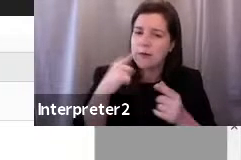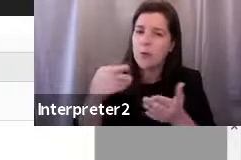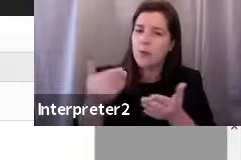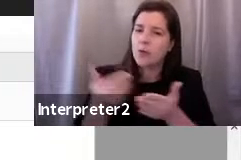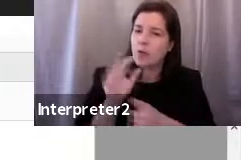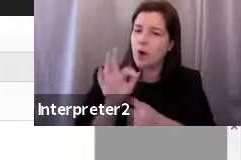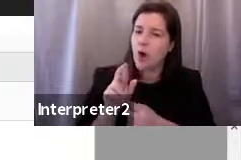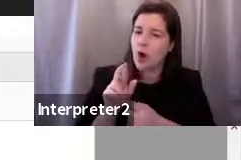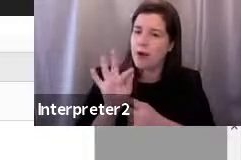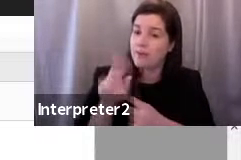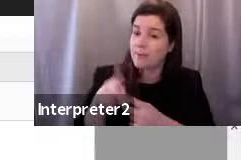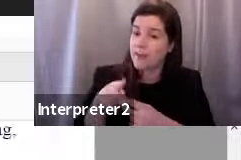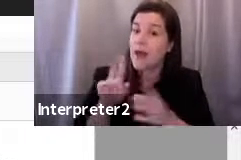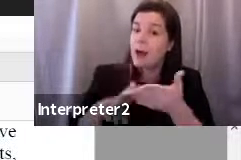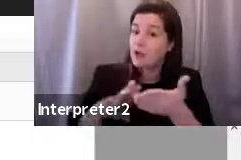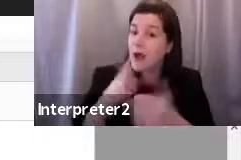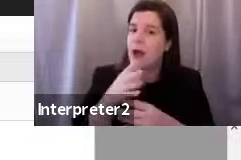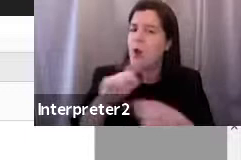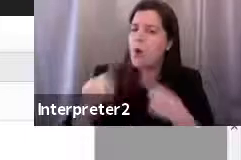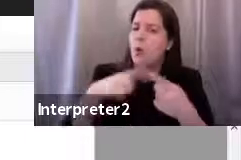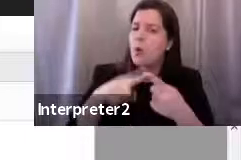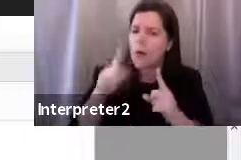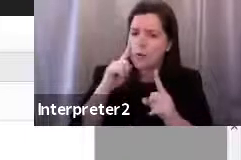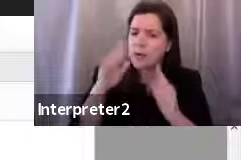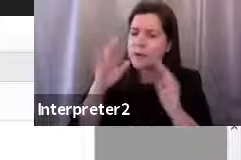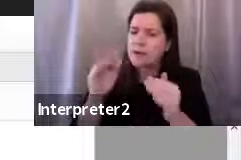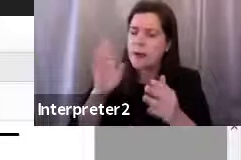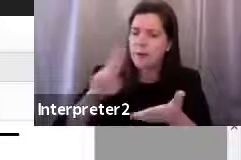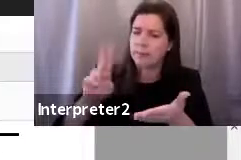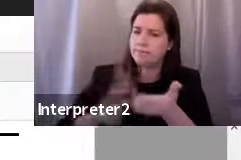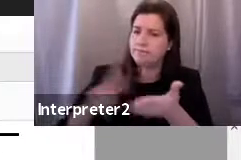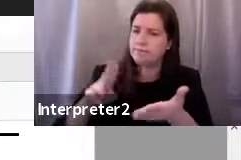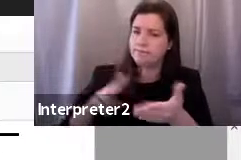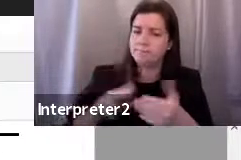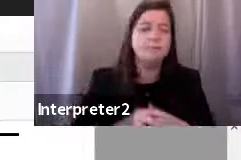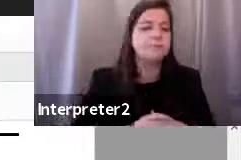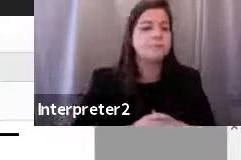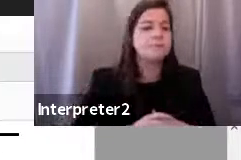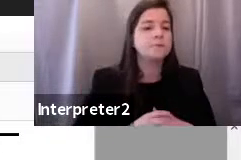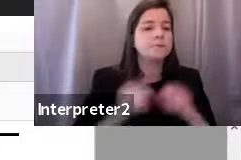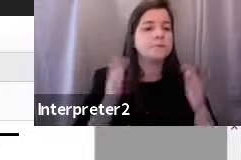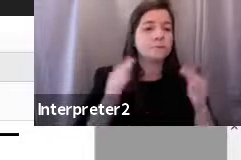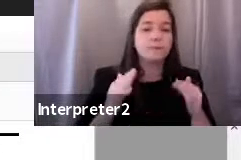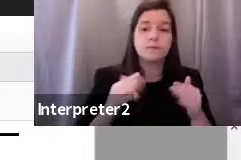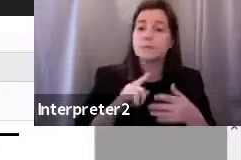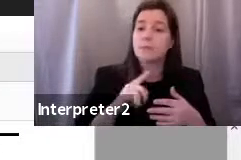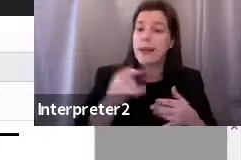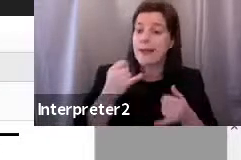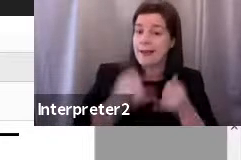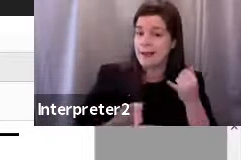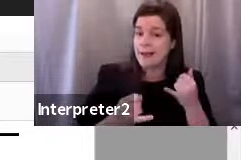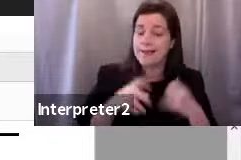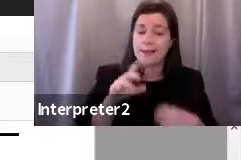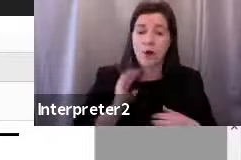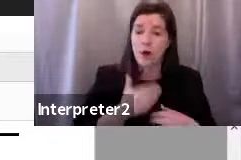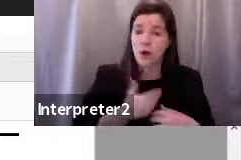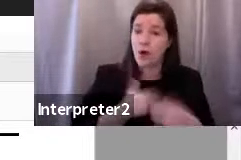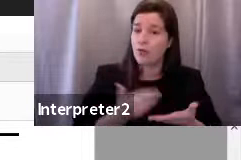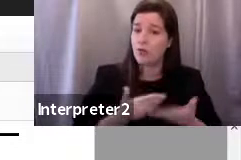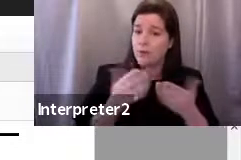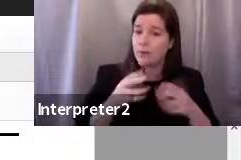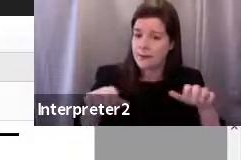to be awarded. Then the last thing I have for you is DLS's recommended action. Here is the